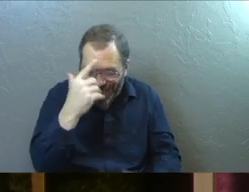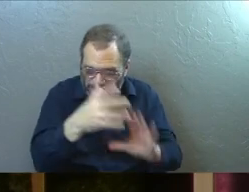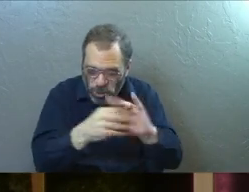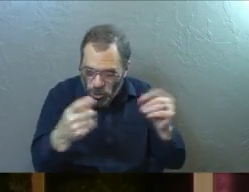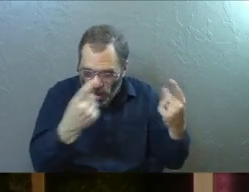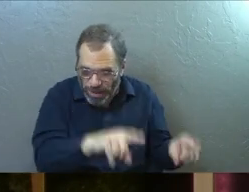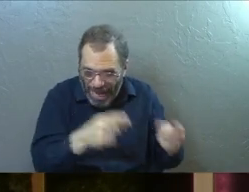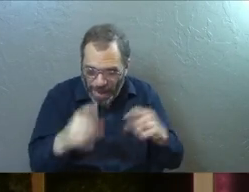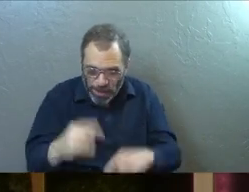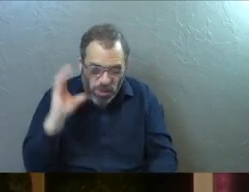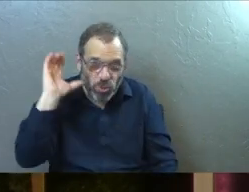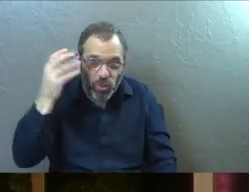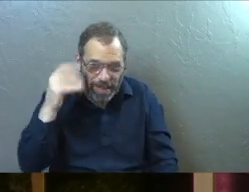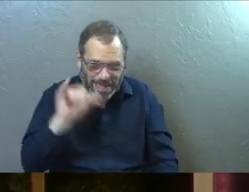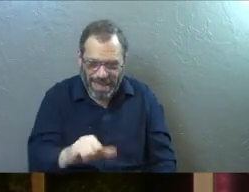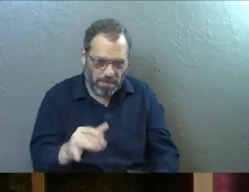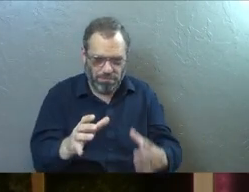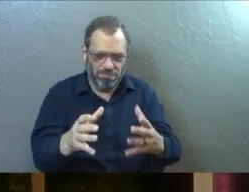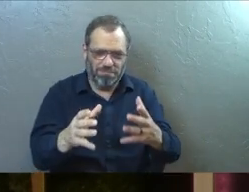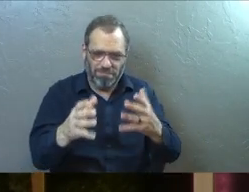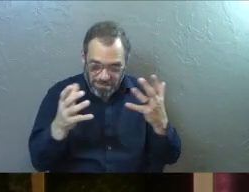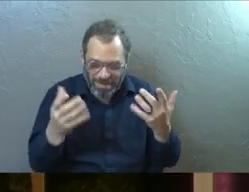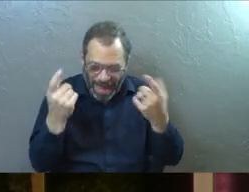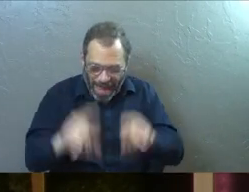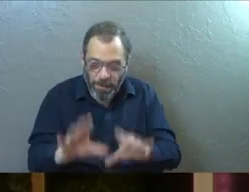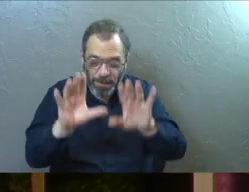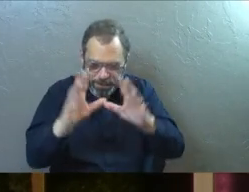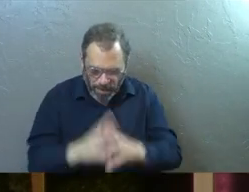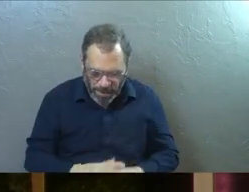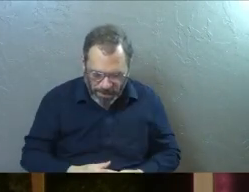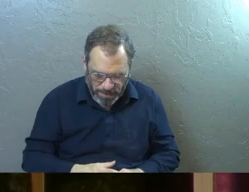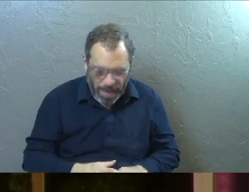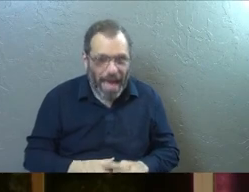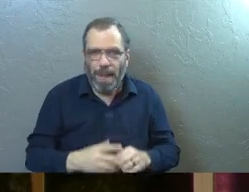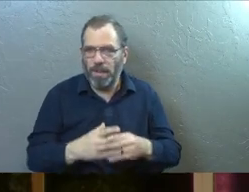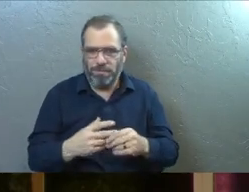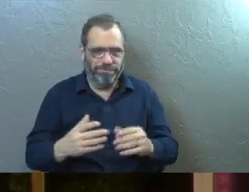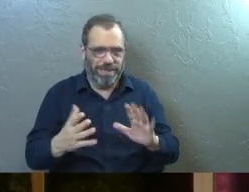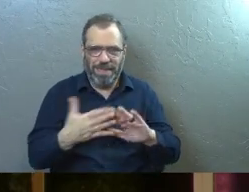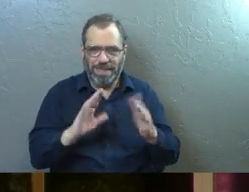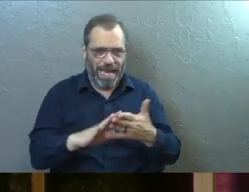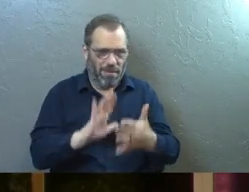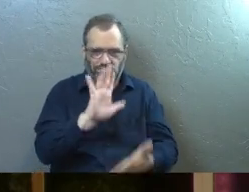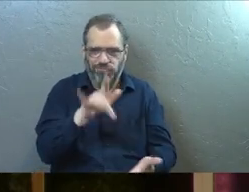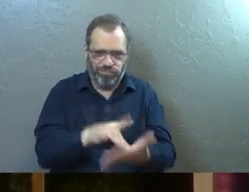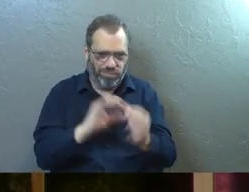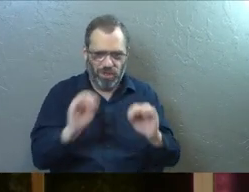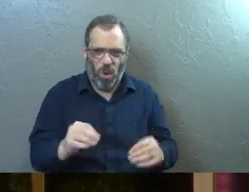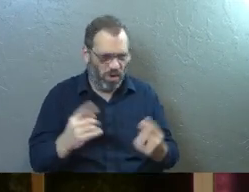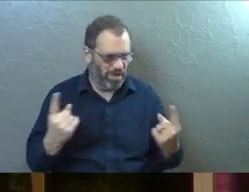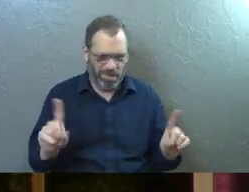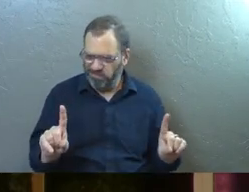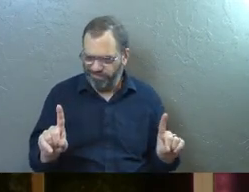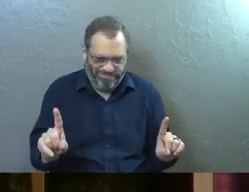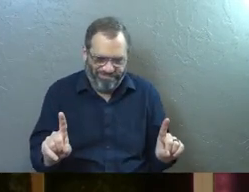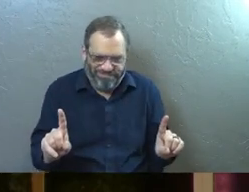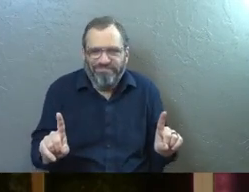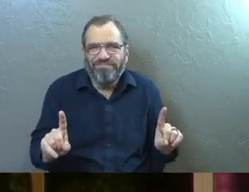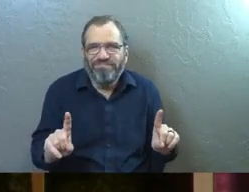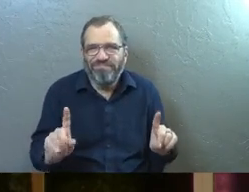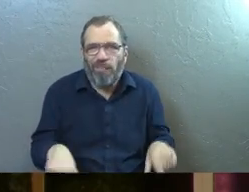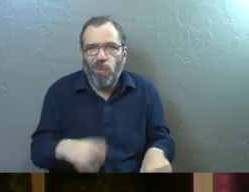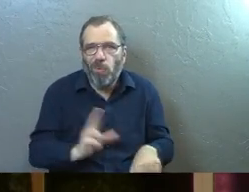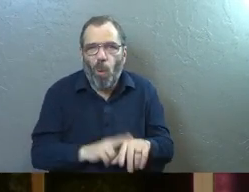go. It's crazy that this is how it happens in a random town in the middle of nowhere with two very ordinary